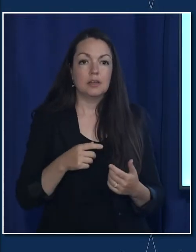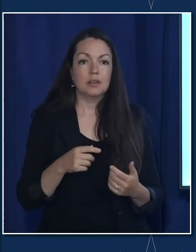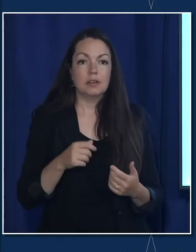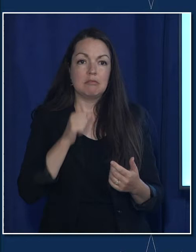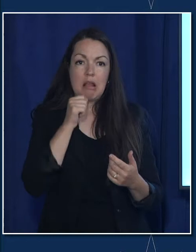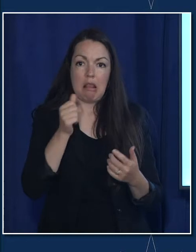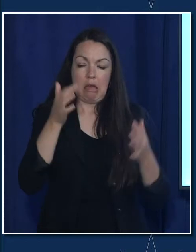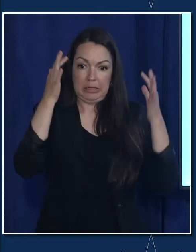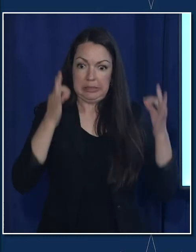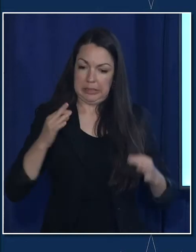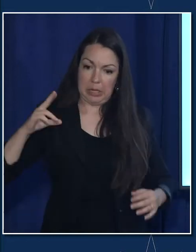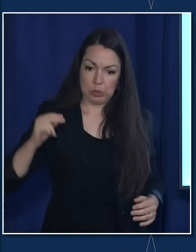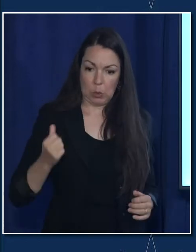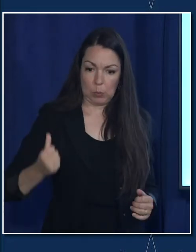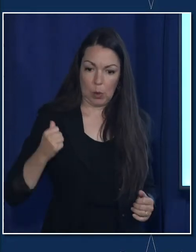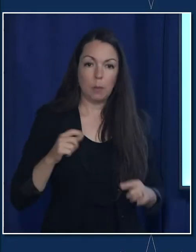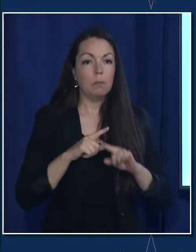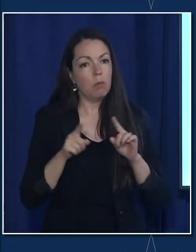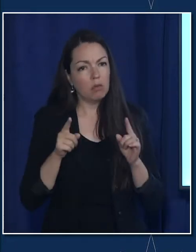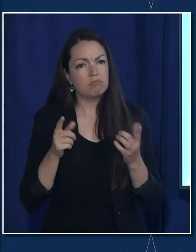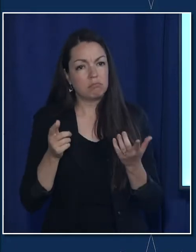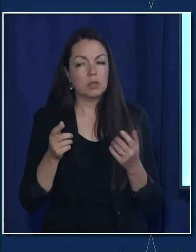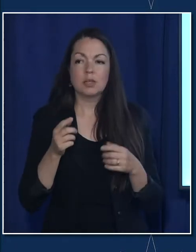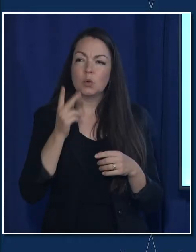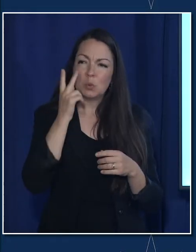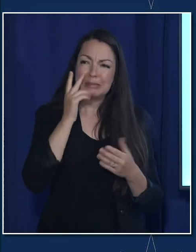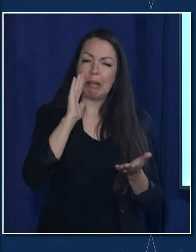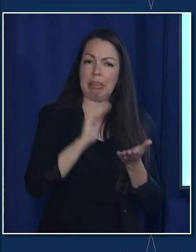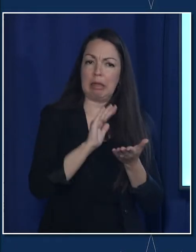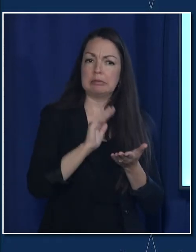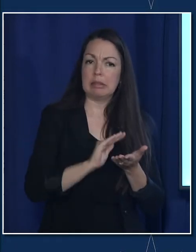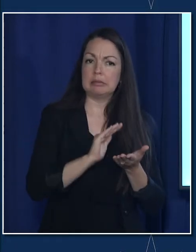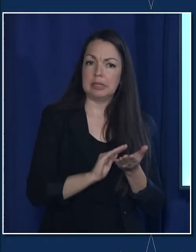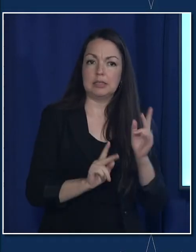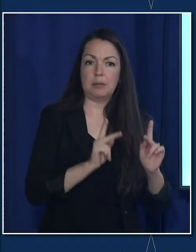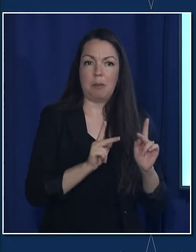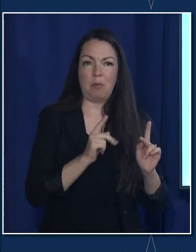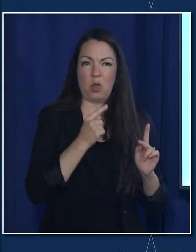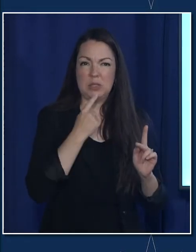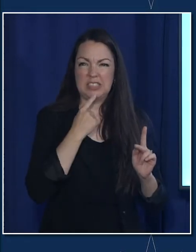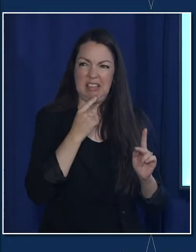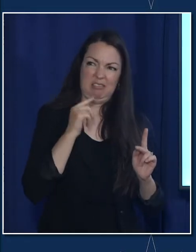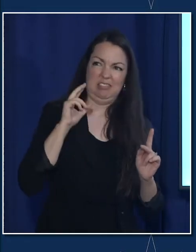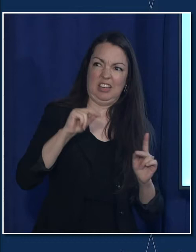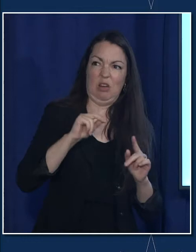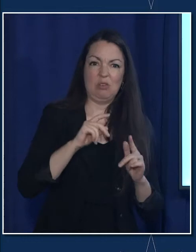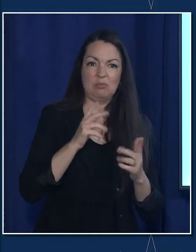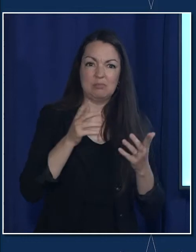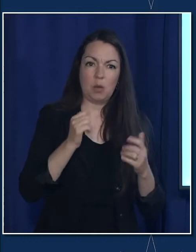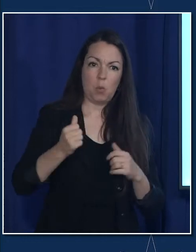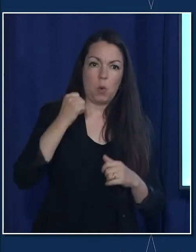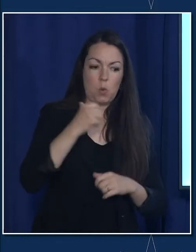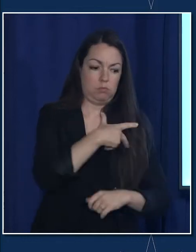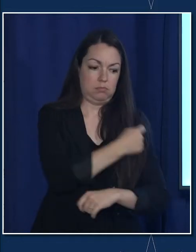set against it, and we're not seeing so much of people dead set against it as opposed to just not prioritizing it as much. And these